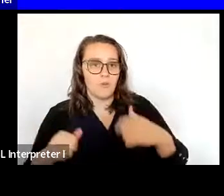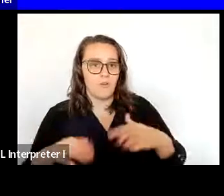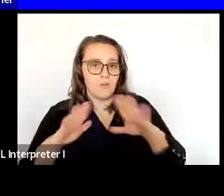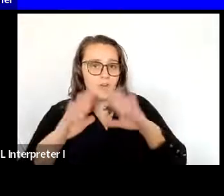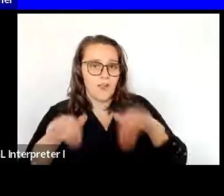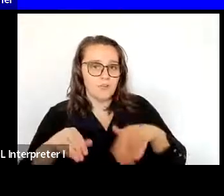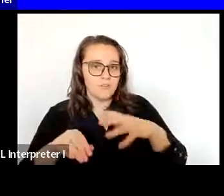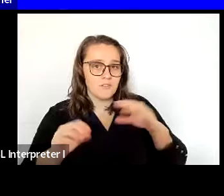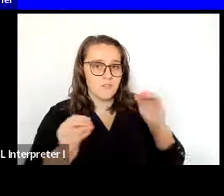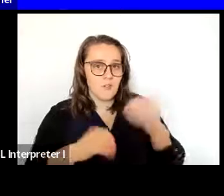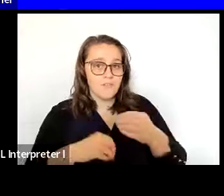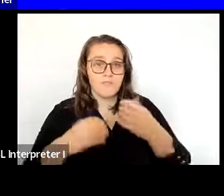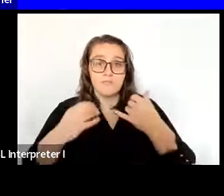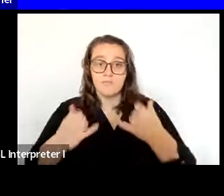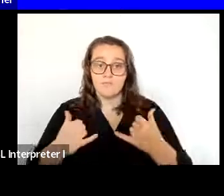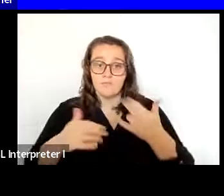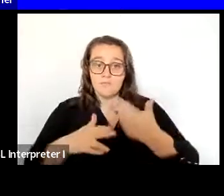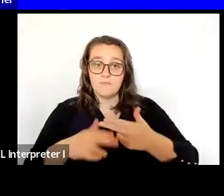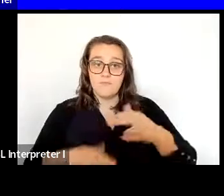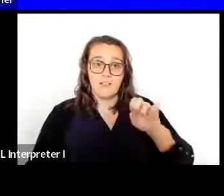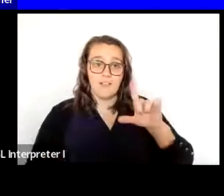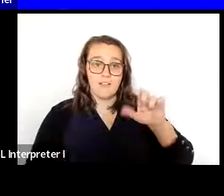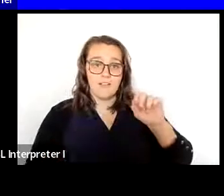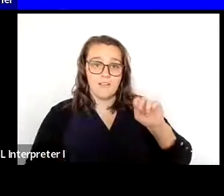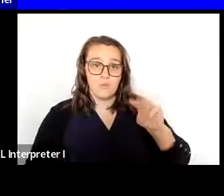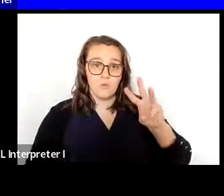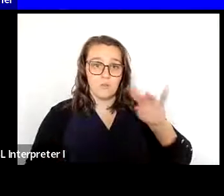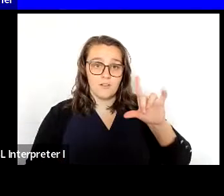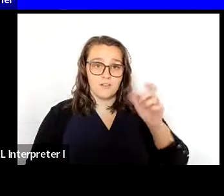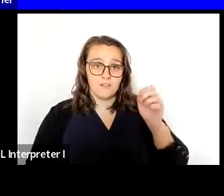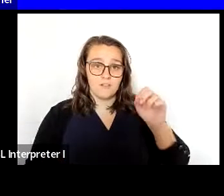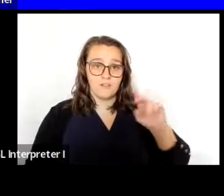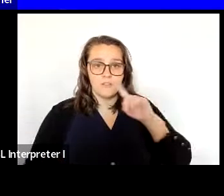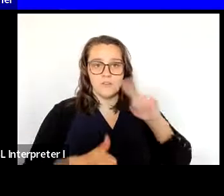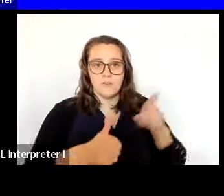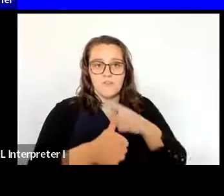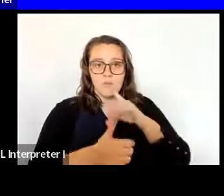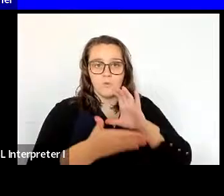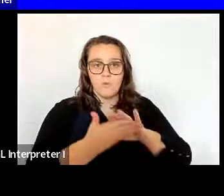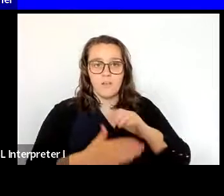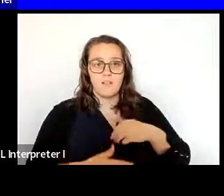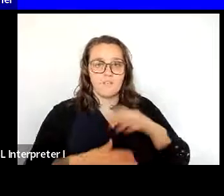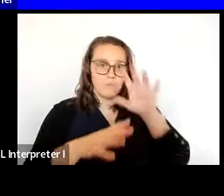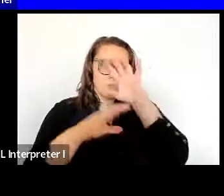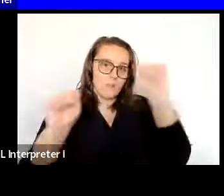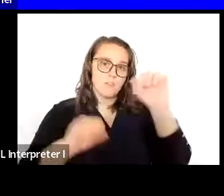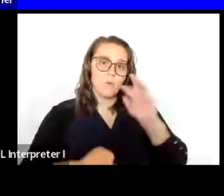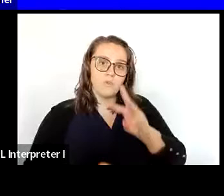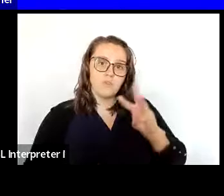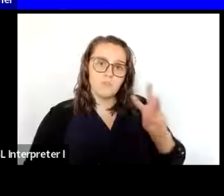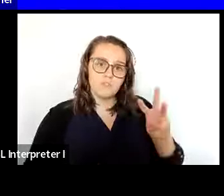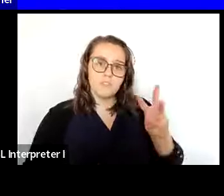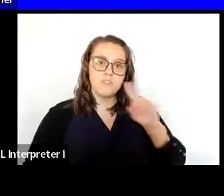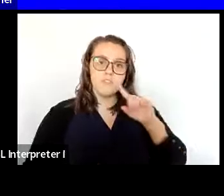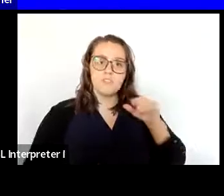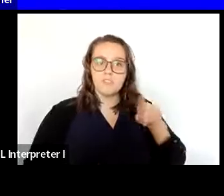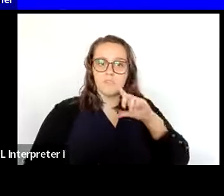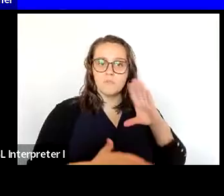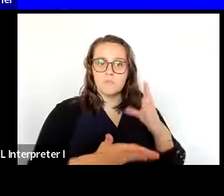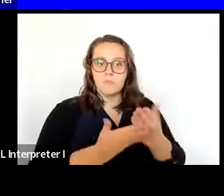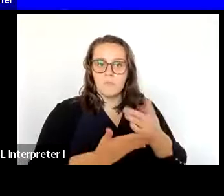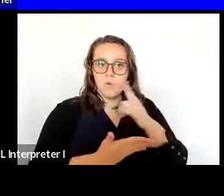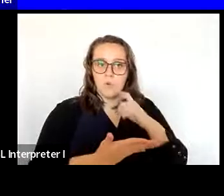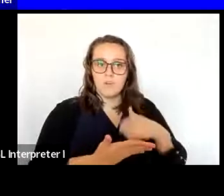The current name is Ellen Wilson Place. Ellen Wilson was the first wife of President Woodrow Wilson. She was born into a family of